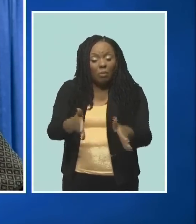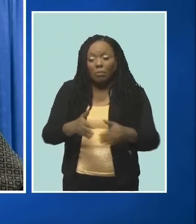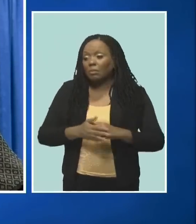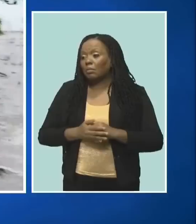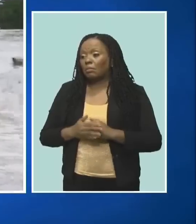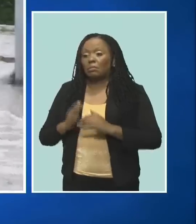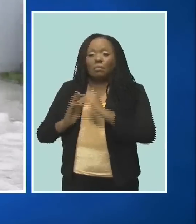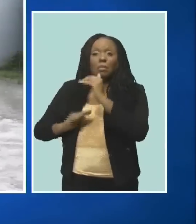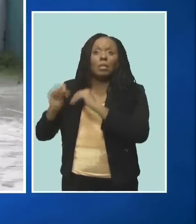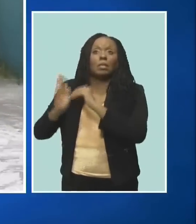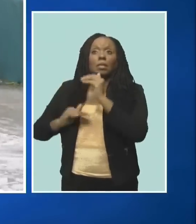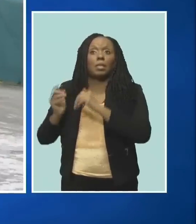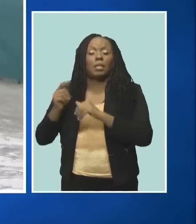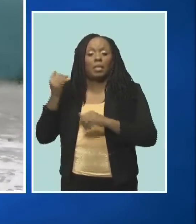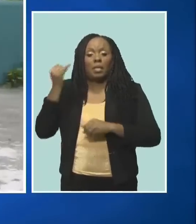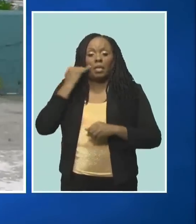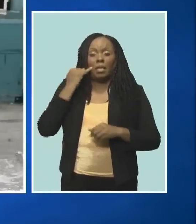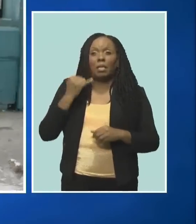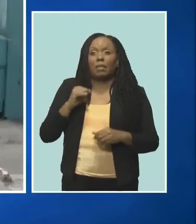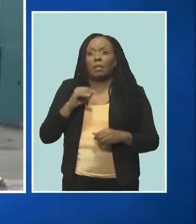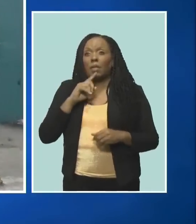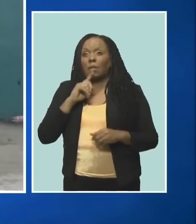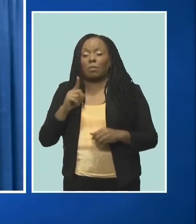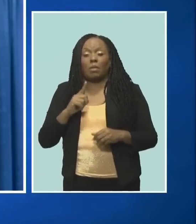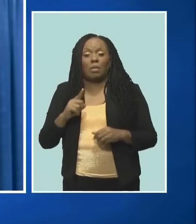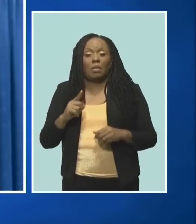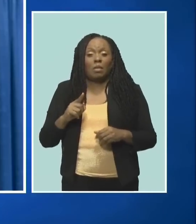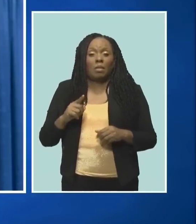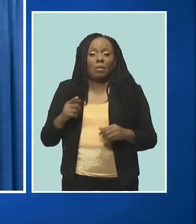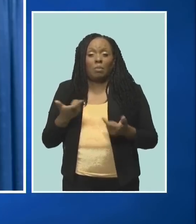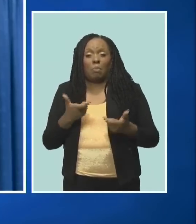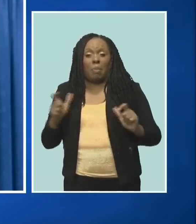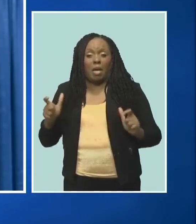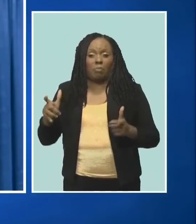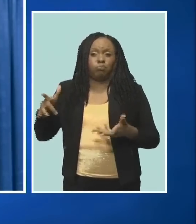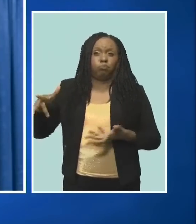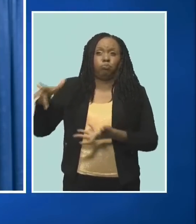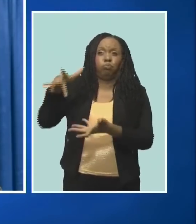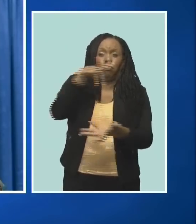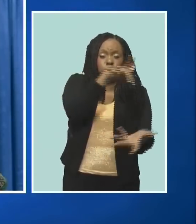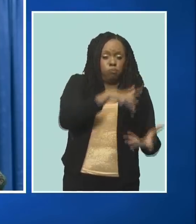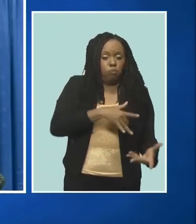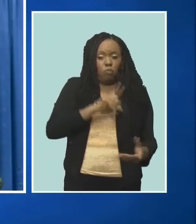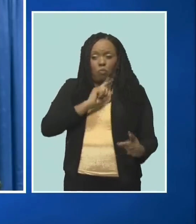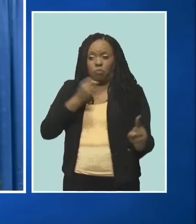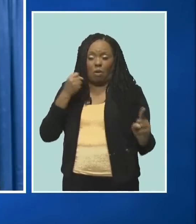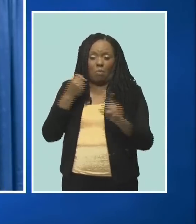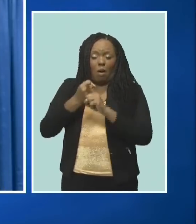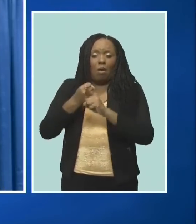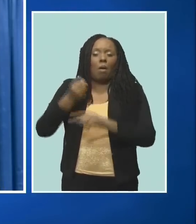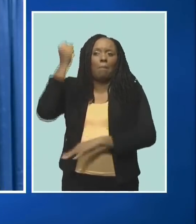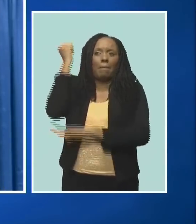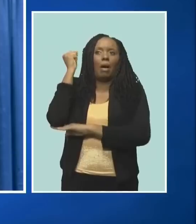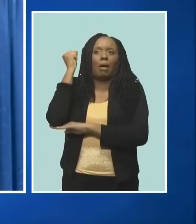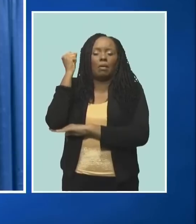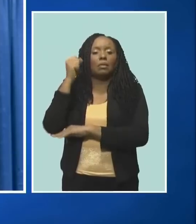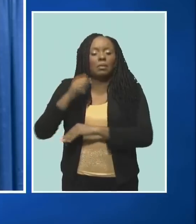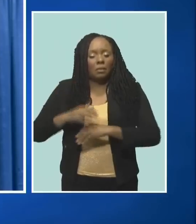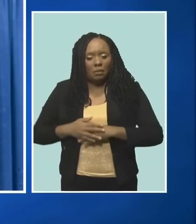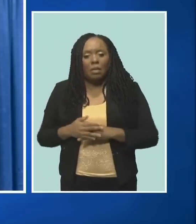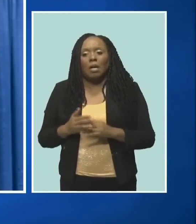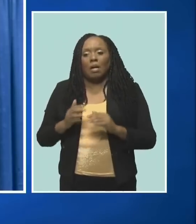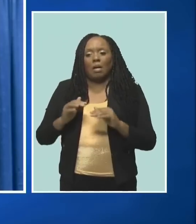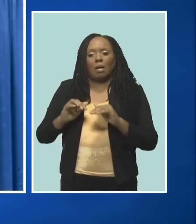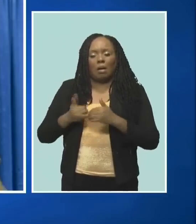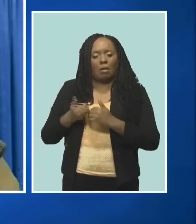our buildings can withstand high levels of impact. He added that consideration will be given not just to how